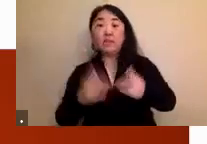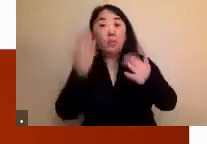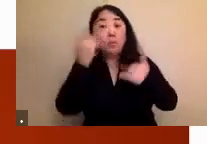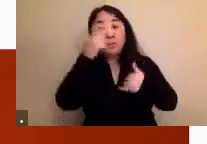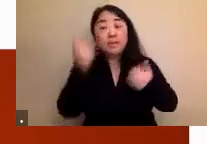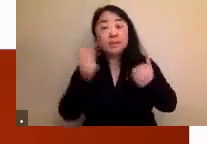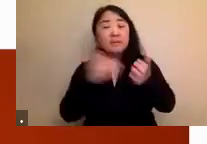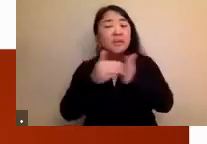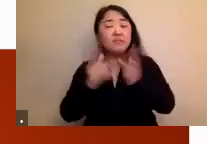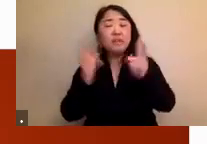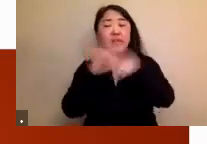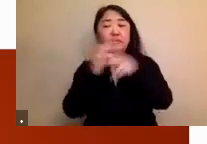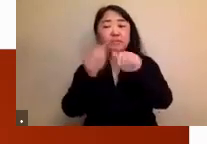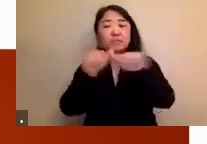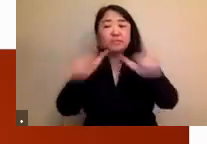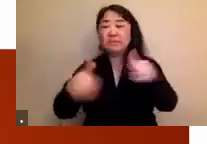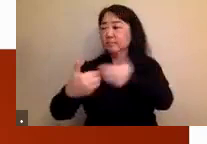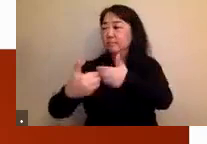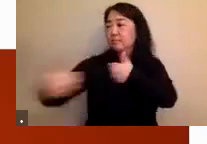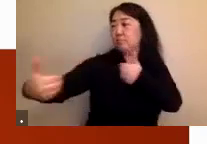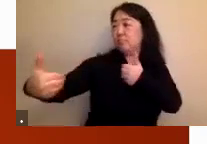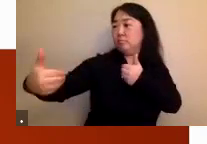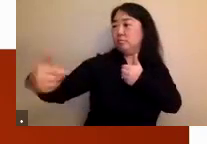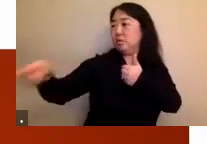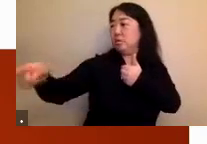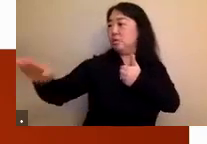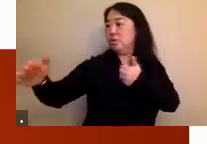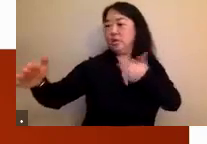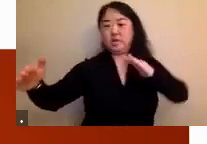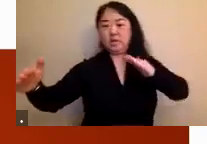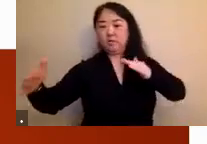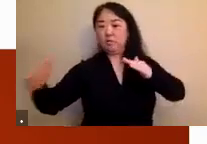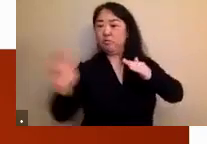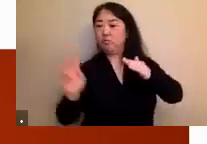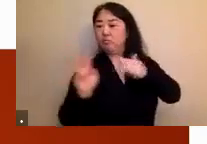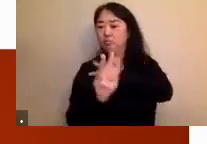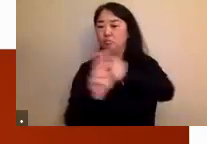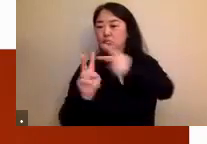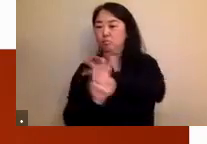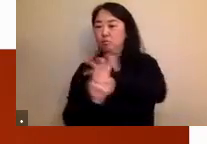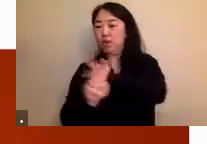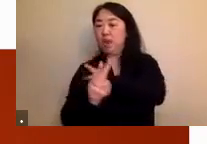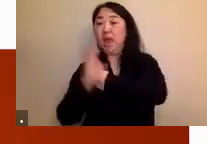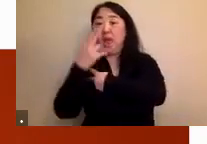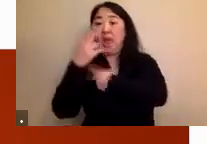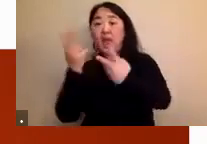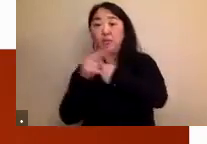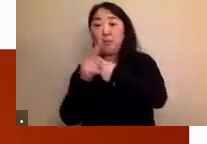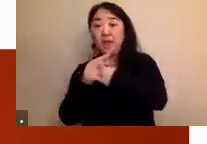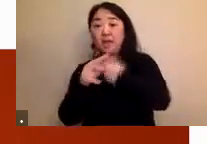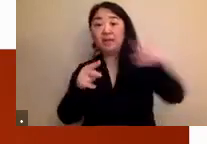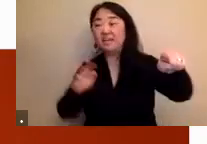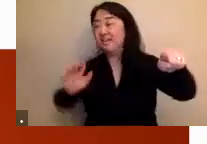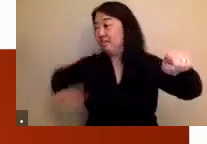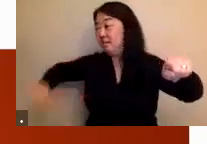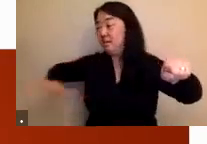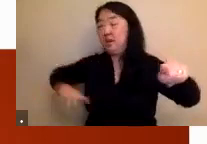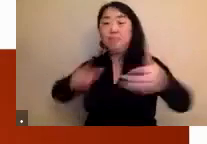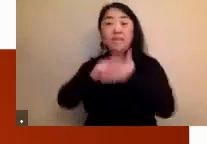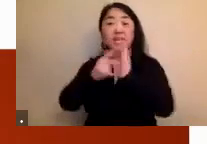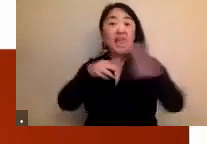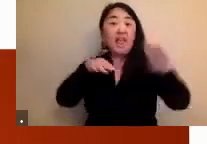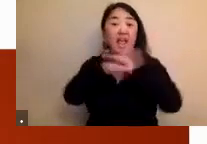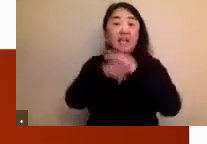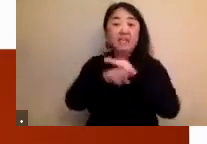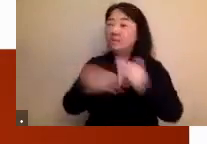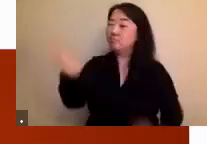communities because there were highways on the other side of it. So that access was denied